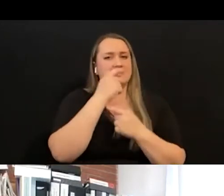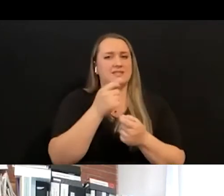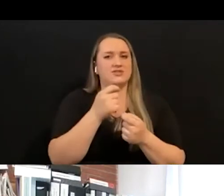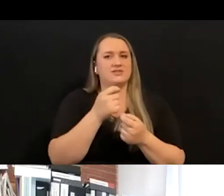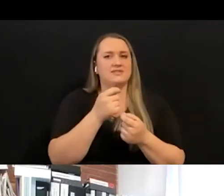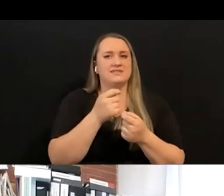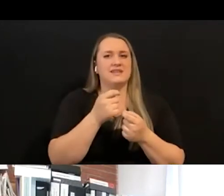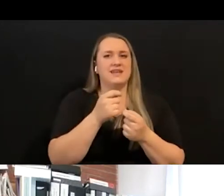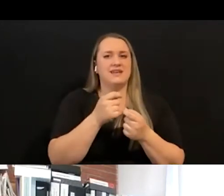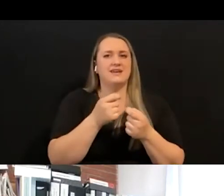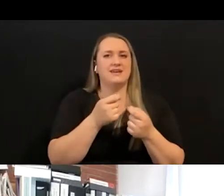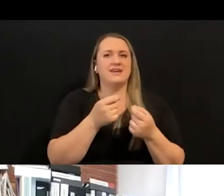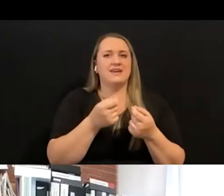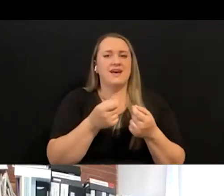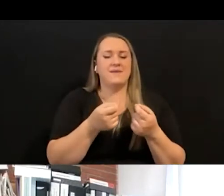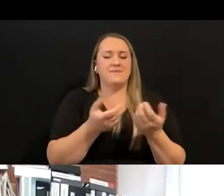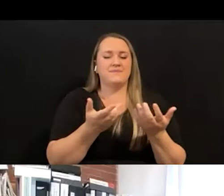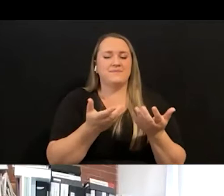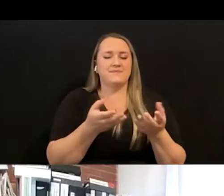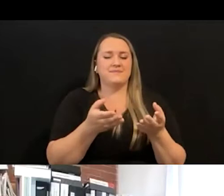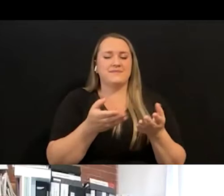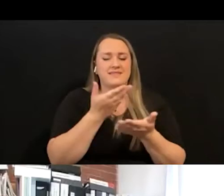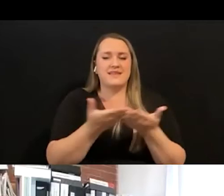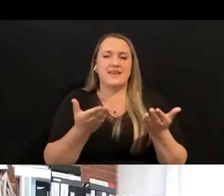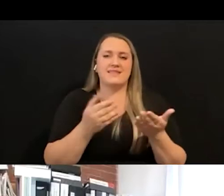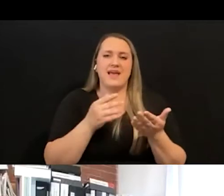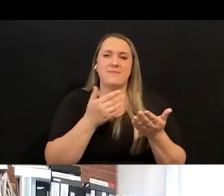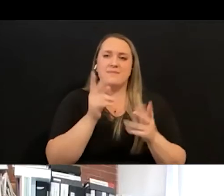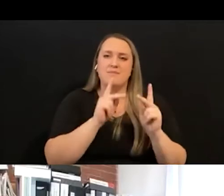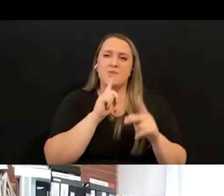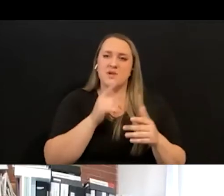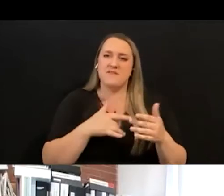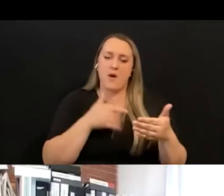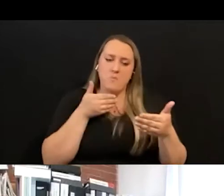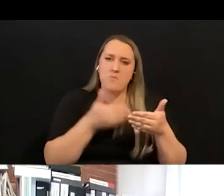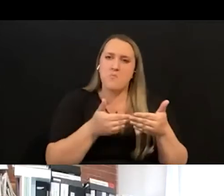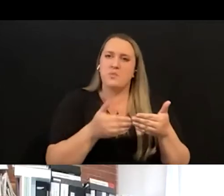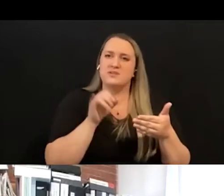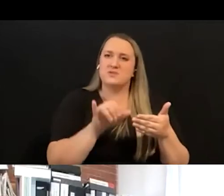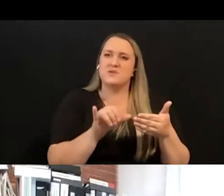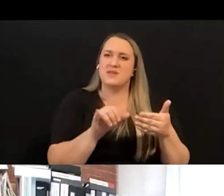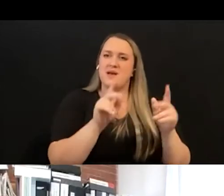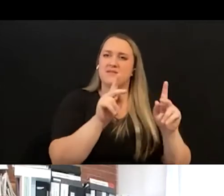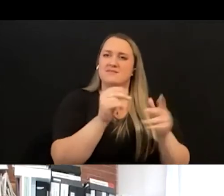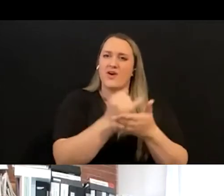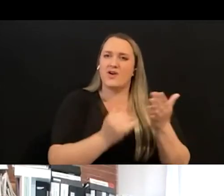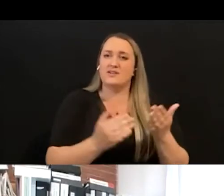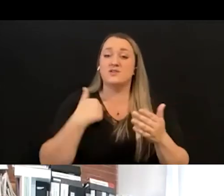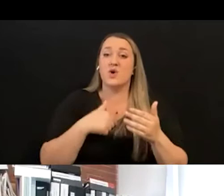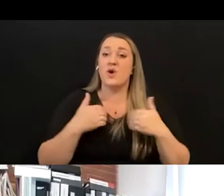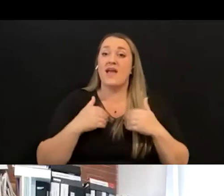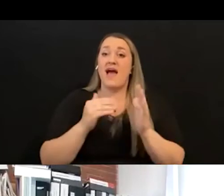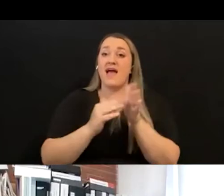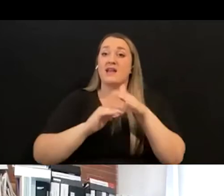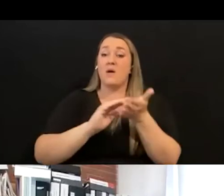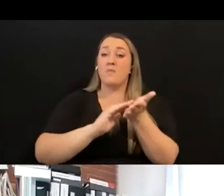and people liked the intimacy that that created. As Karen said, we also had Braille guides. So we